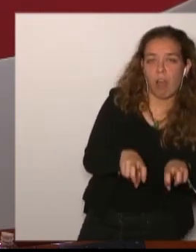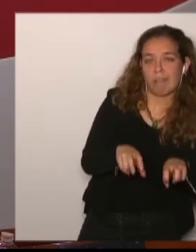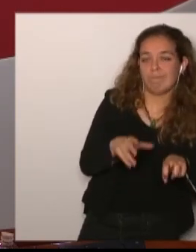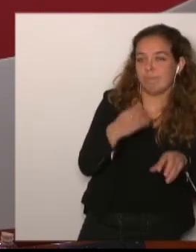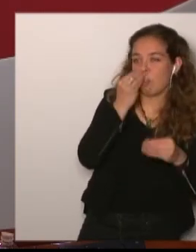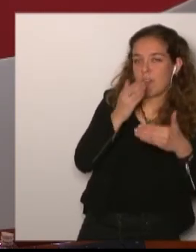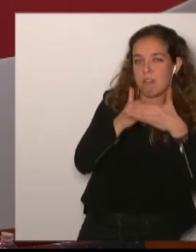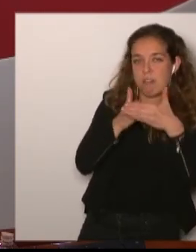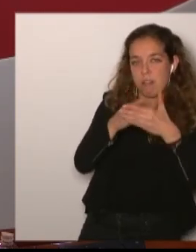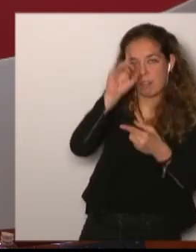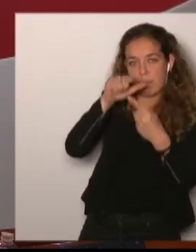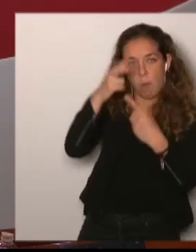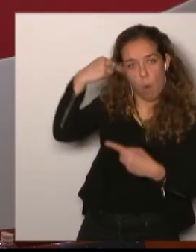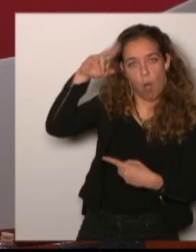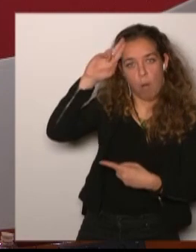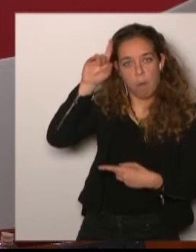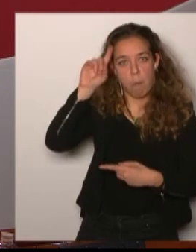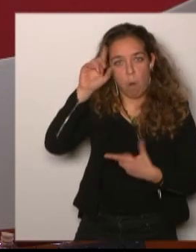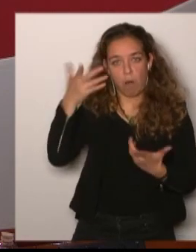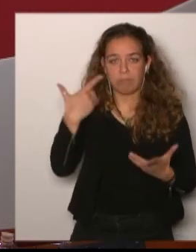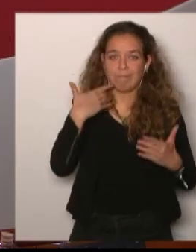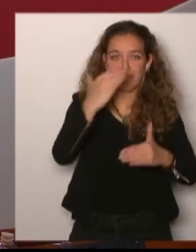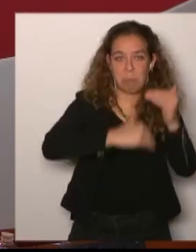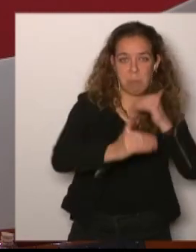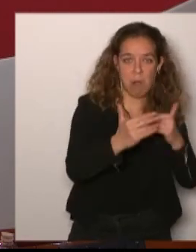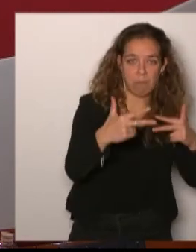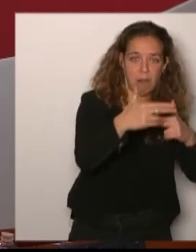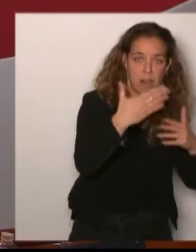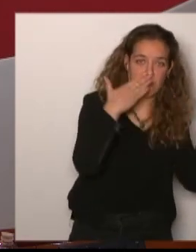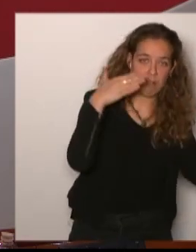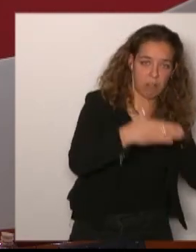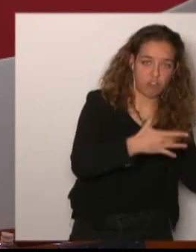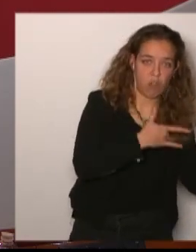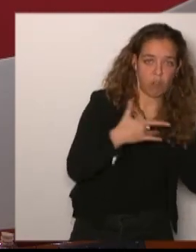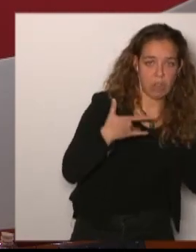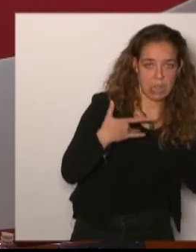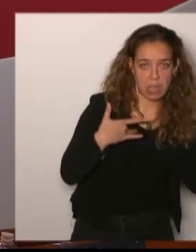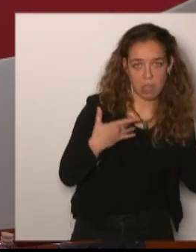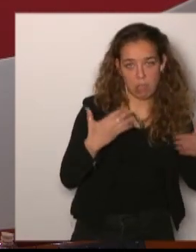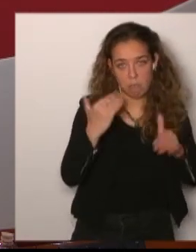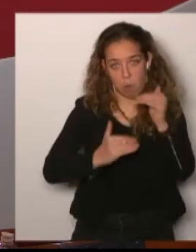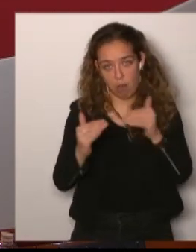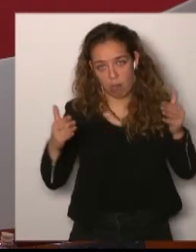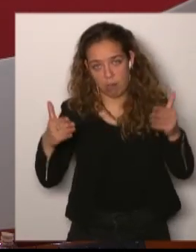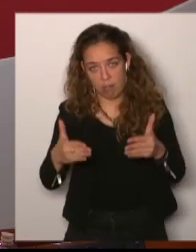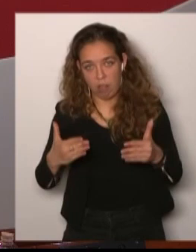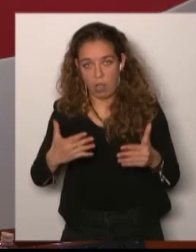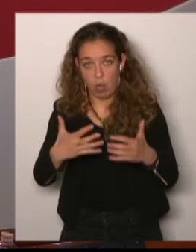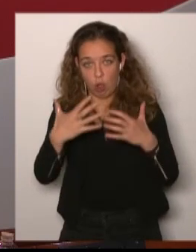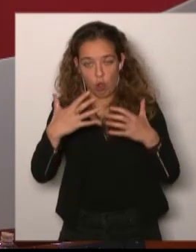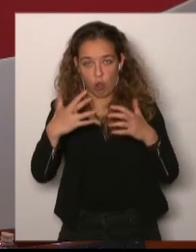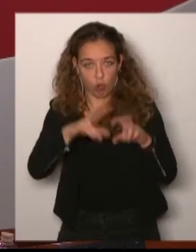of the program address health, and they have someone, and part of the program address research, and then the story change, actually.